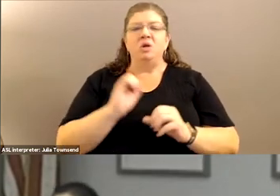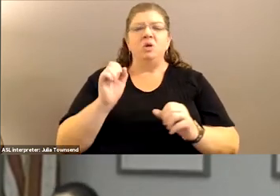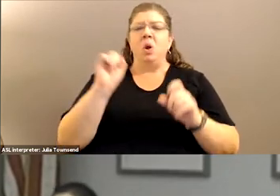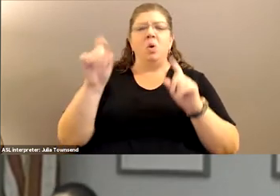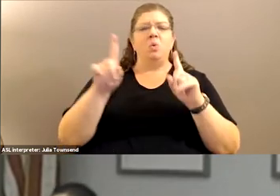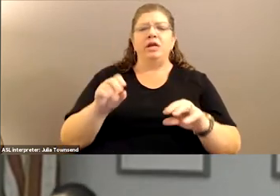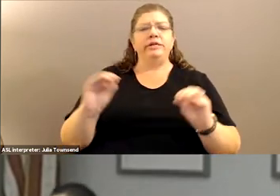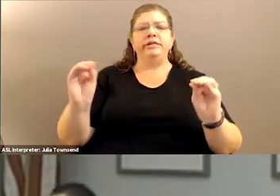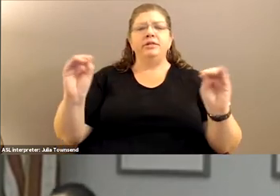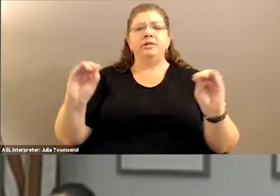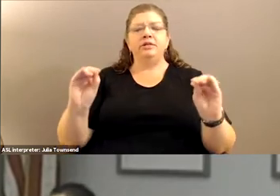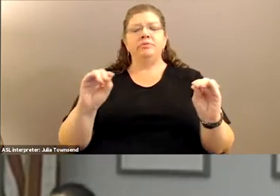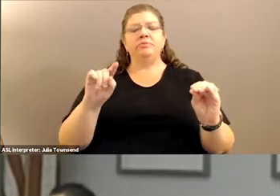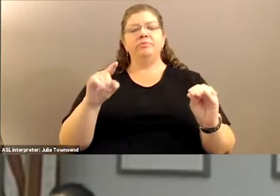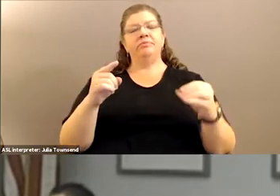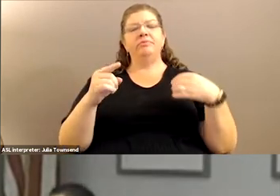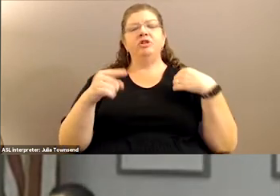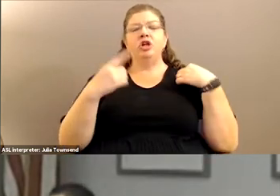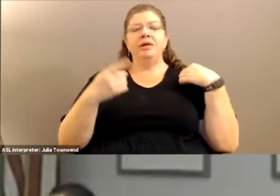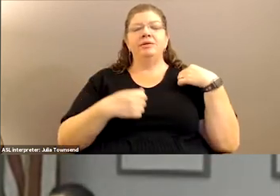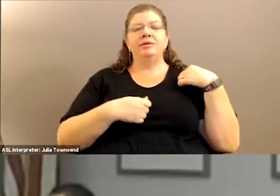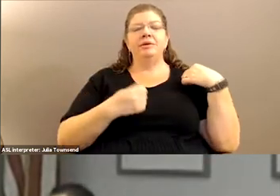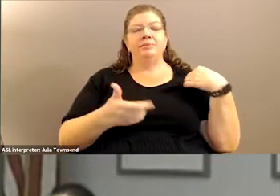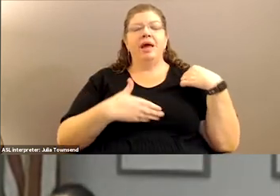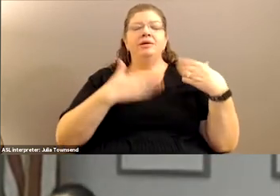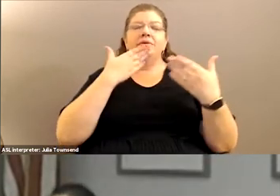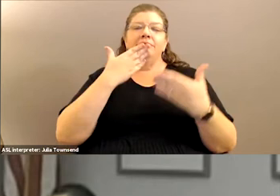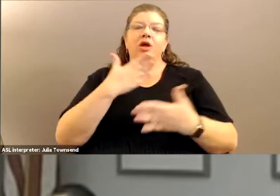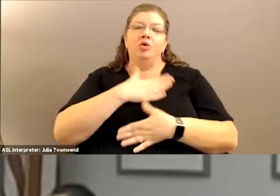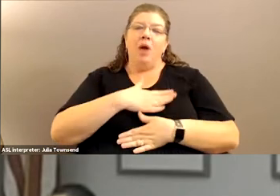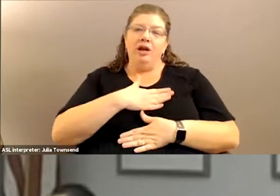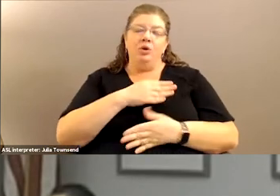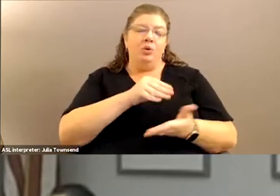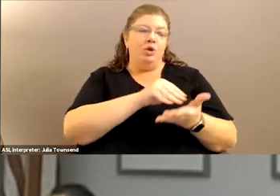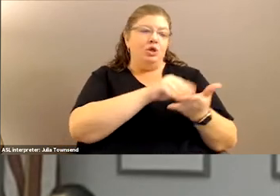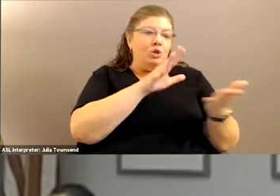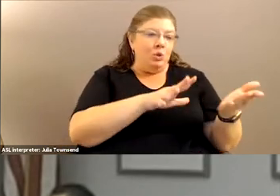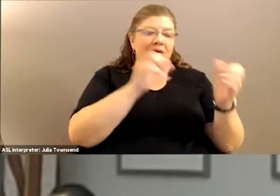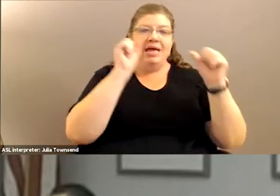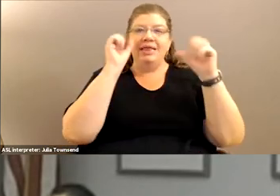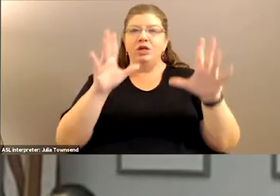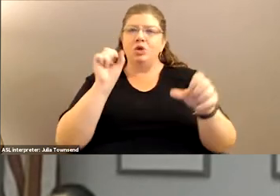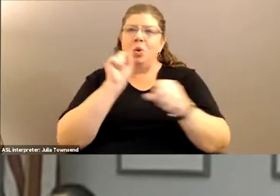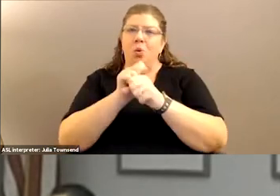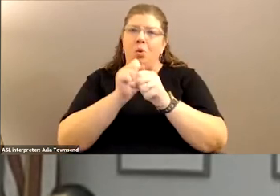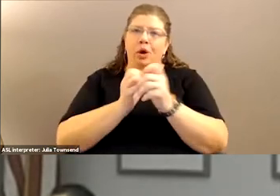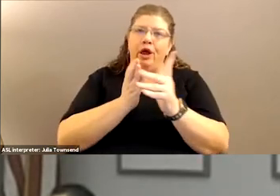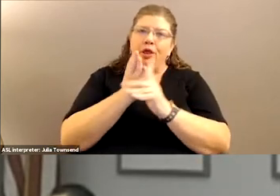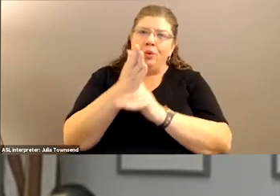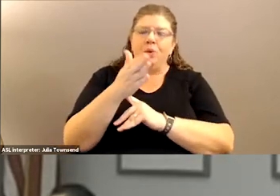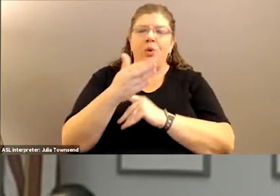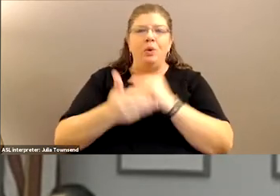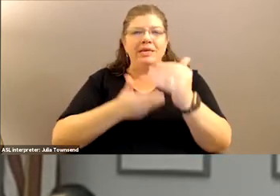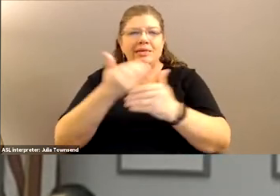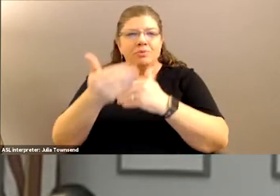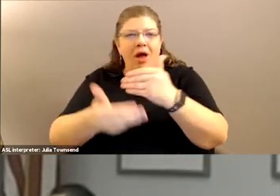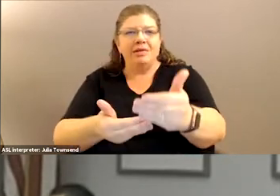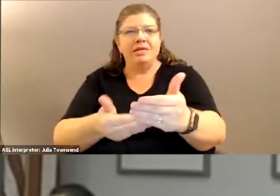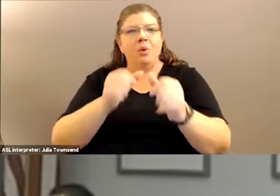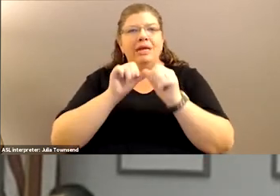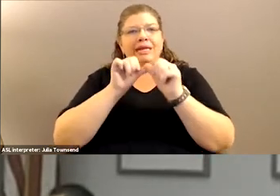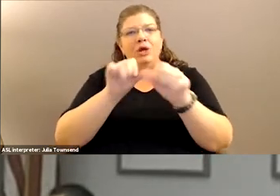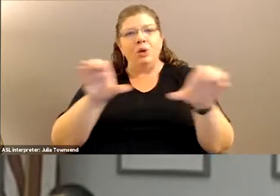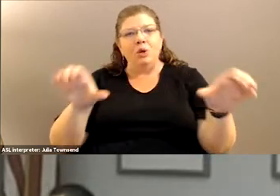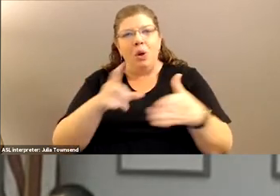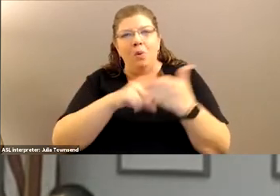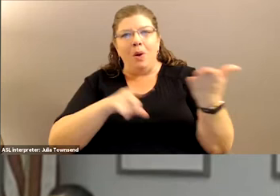uh fresh expression of gratitude to students and the teachers who are working through this whole process will continue to do what we need to